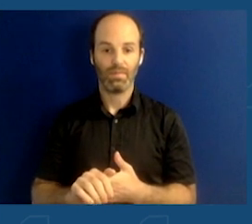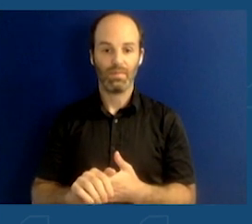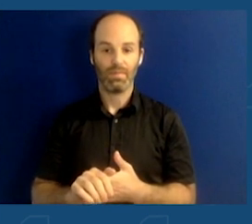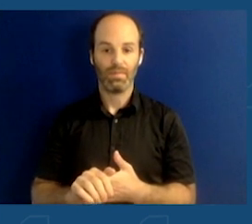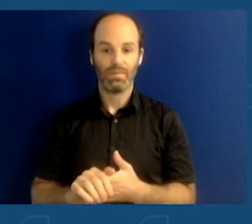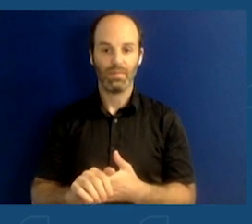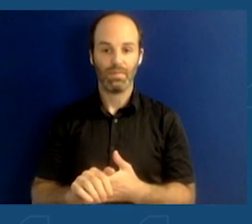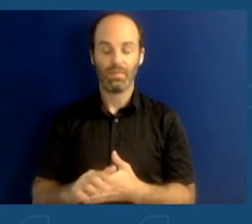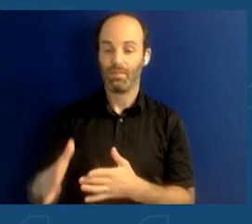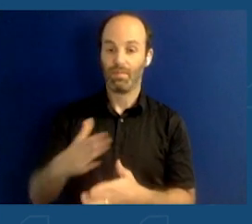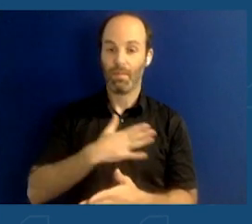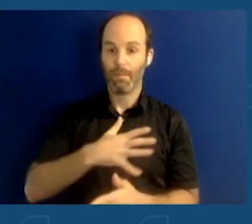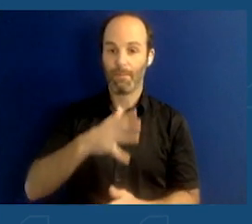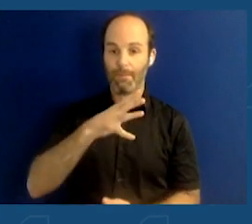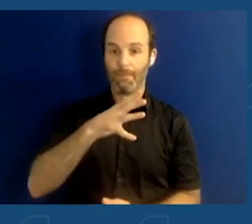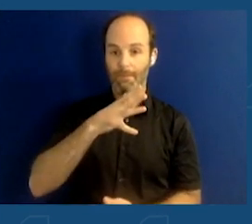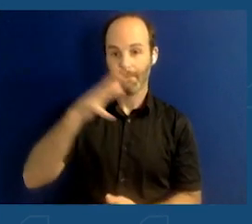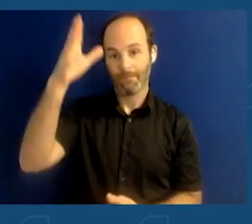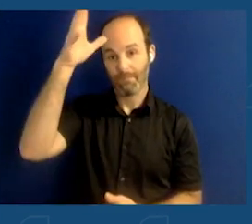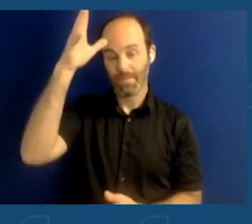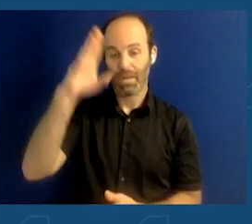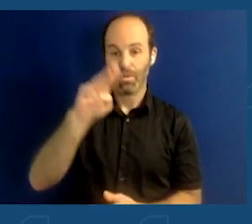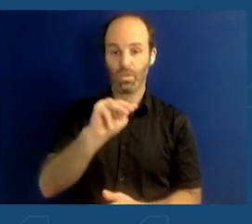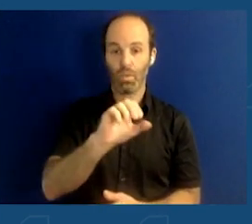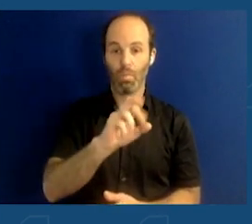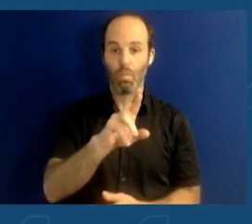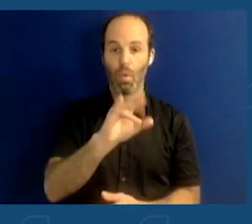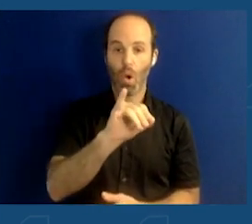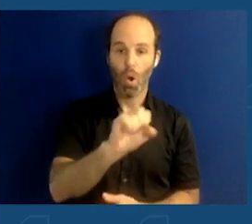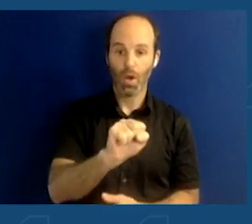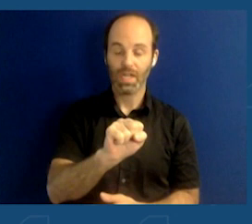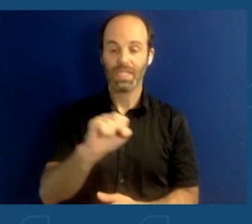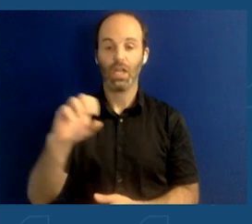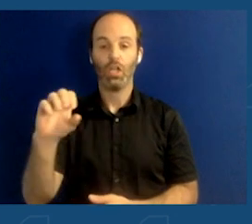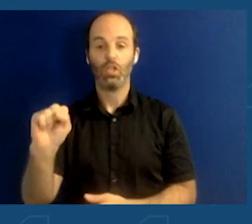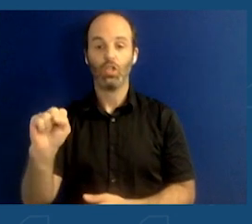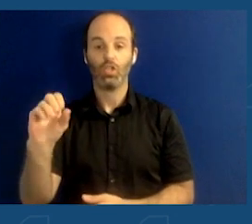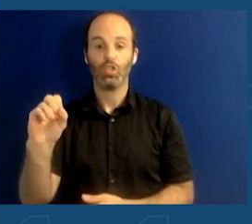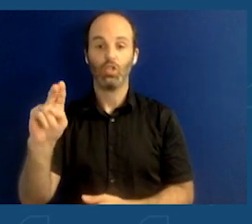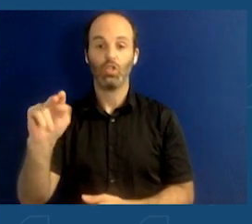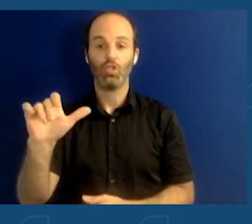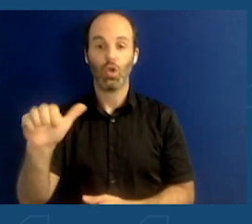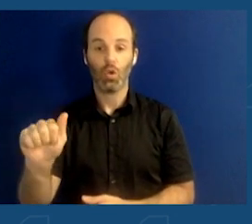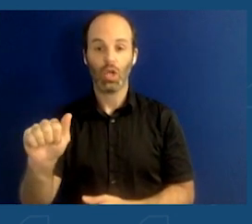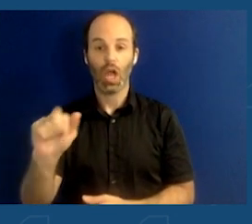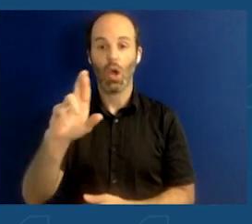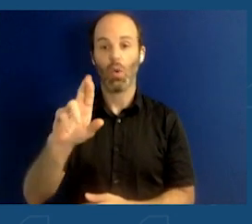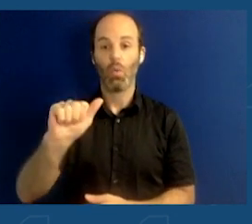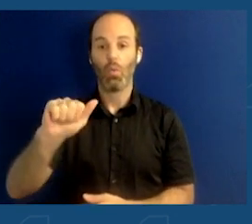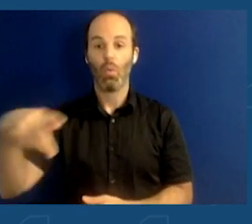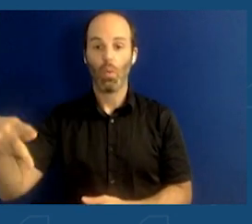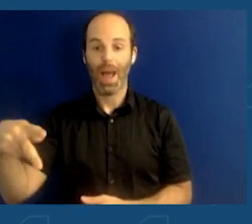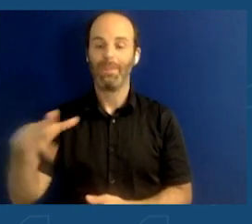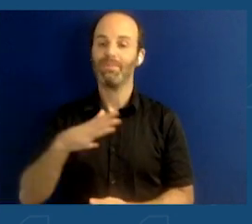My parents, Morris and Sonia Rapp, my maiden name,